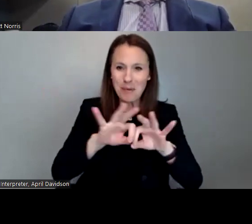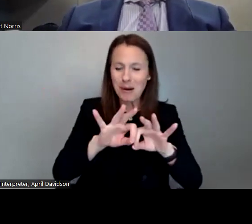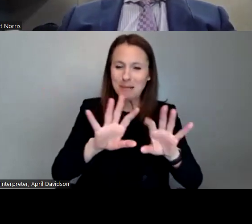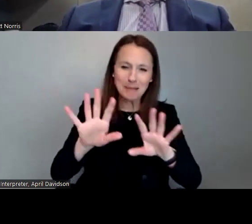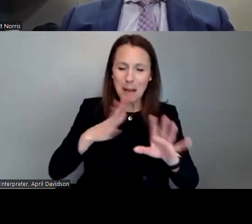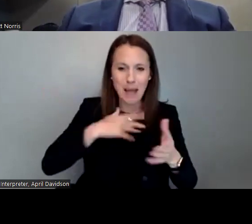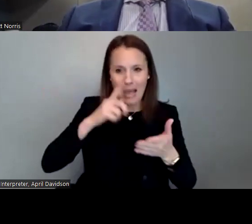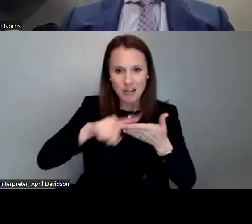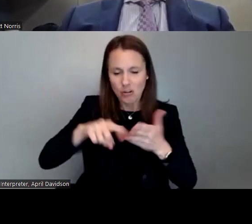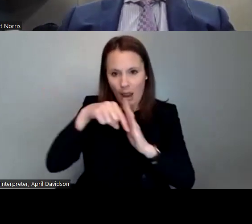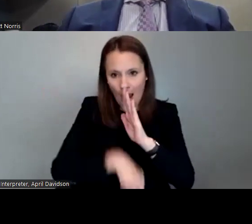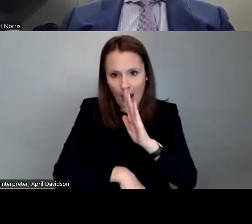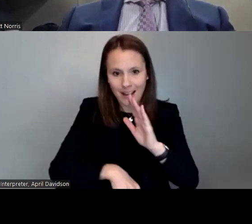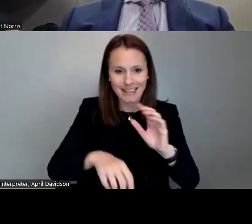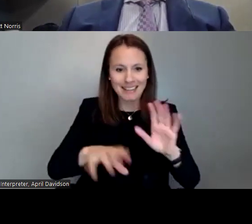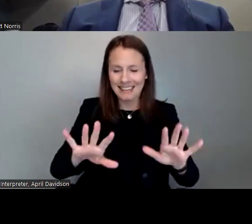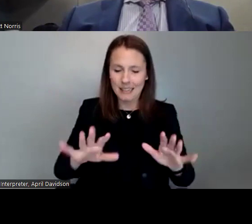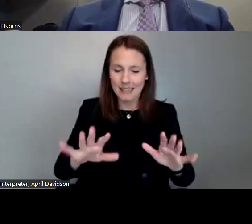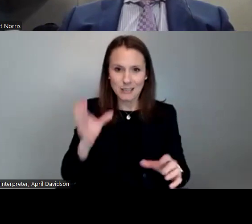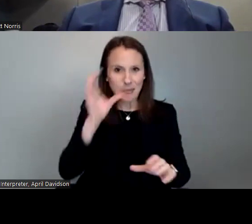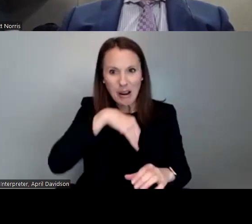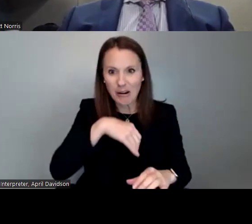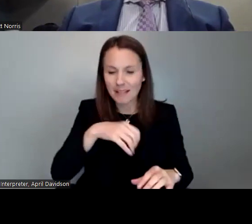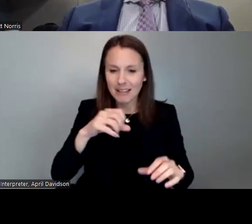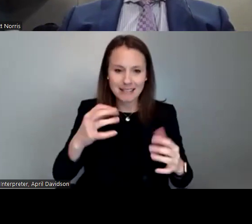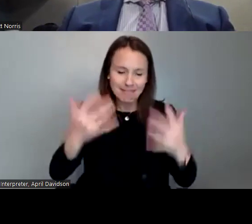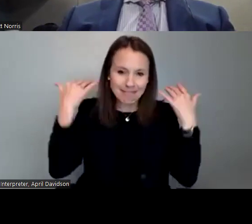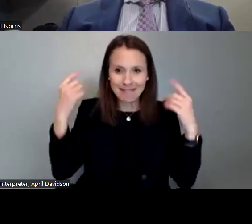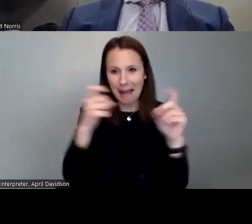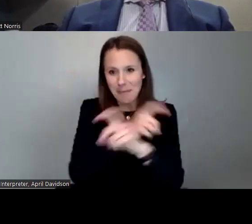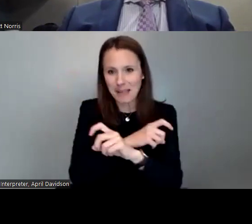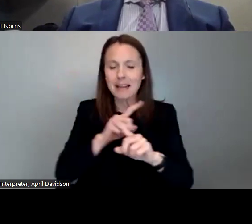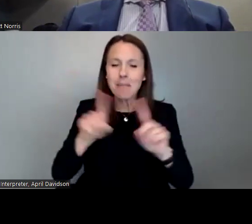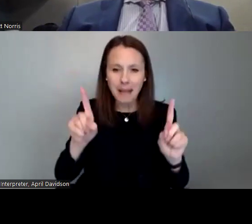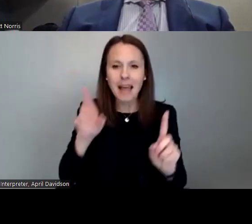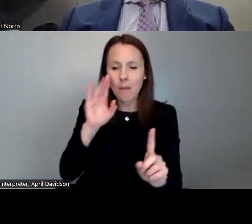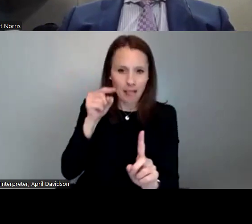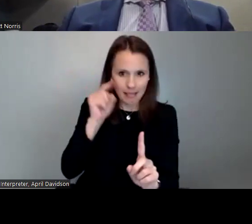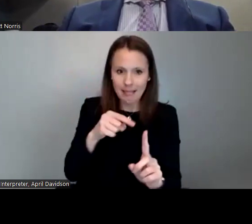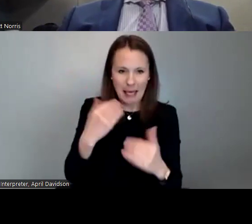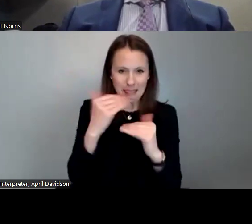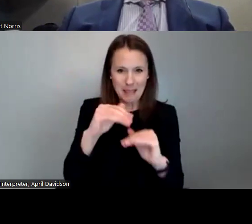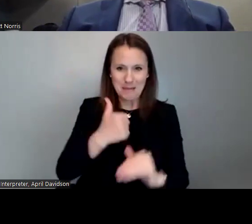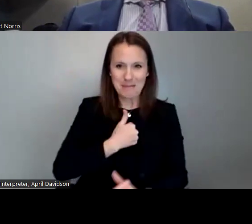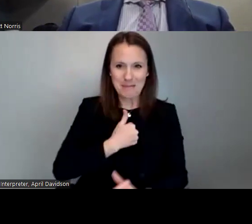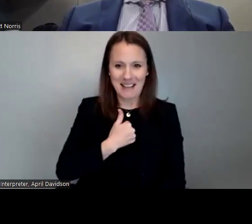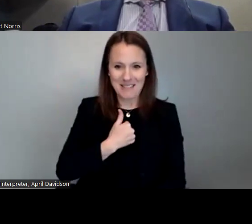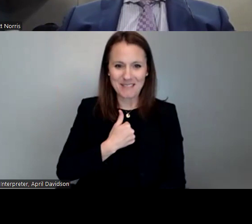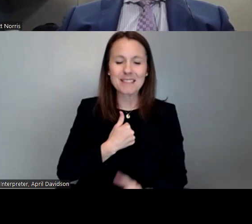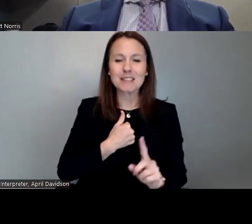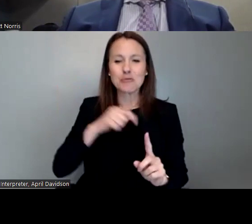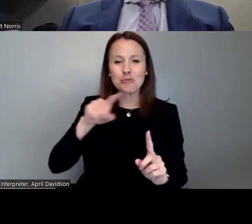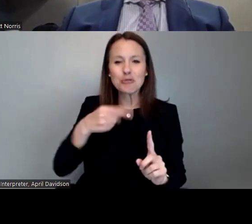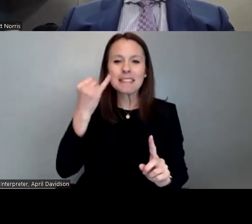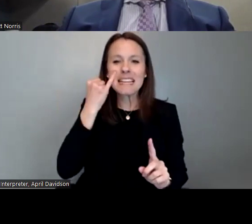in my research, which is just weird, I'm not going to go into that part. So what I'm going to do is I'm going to limit myself to just the notion